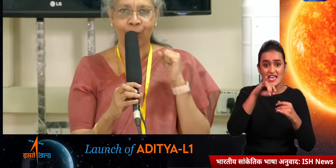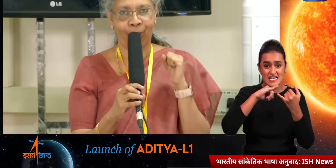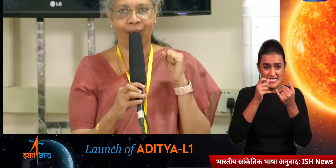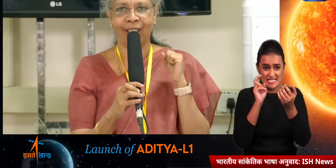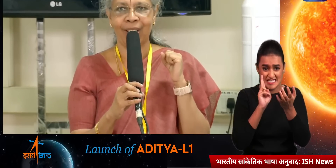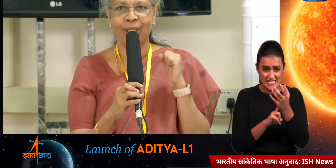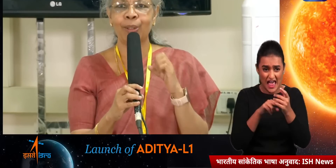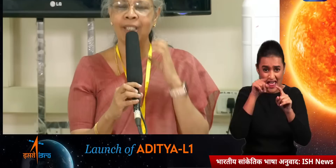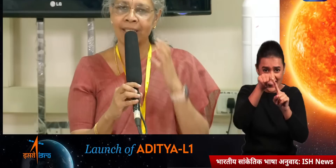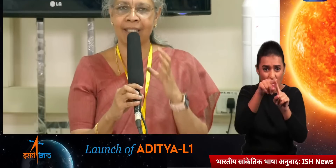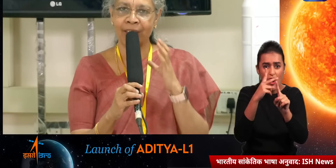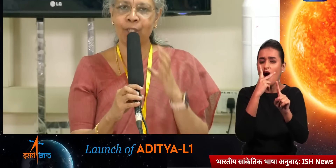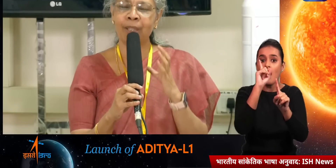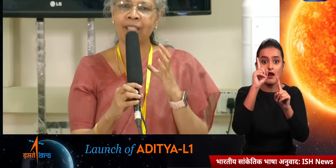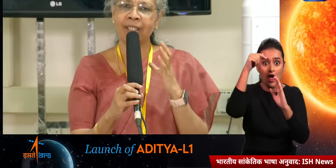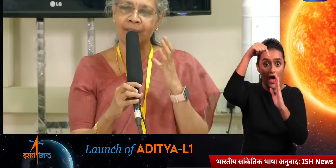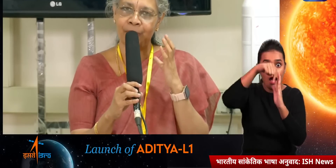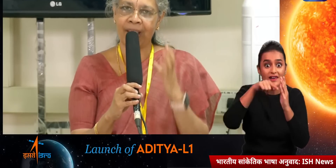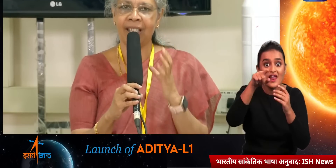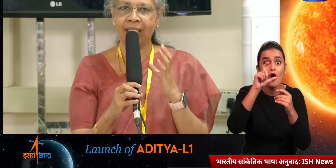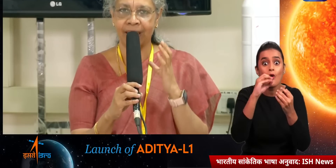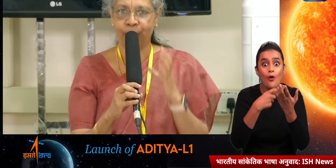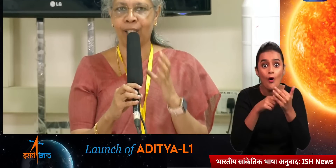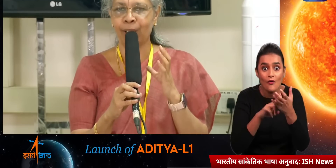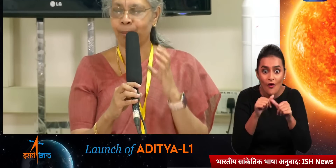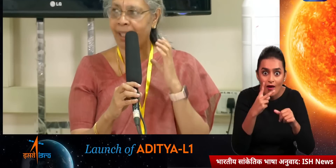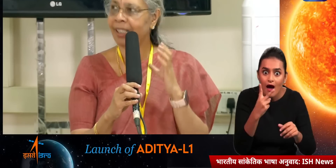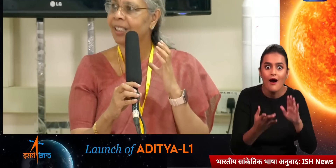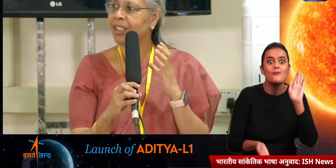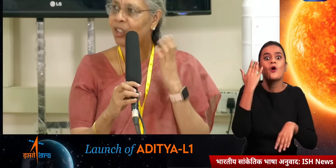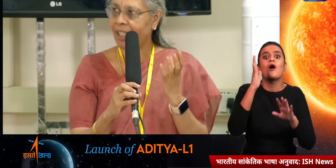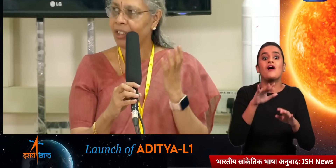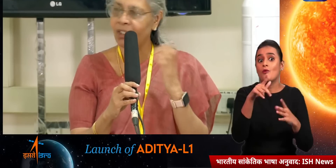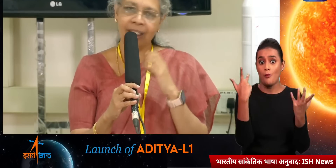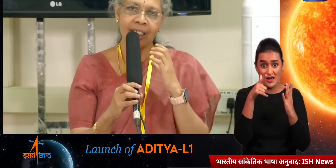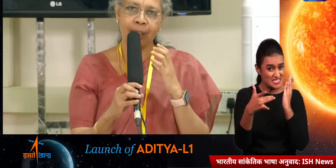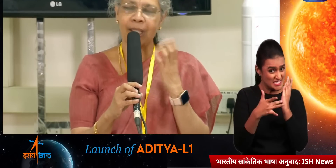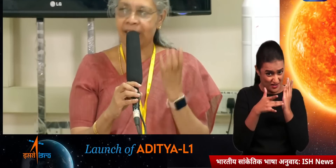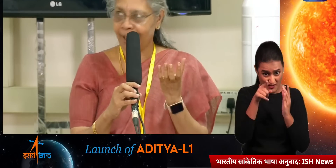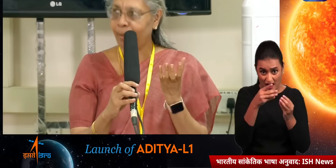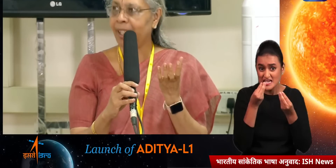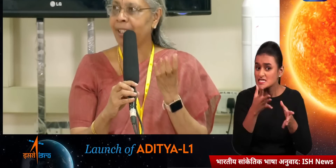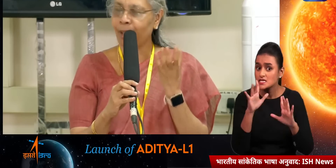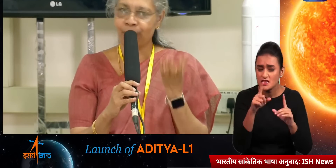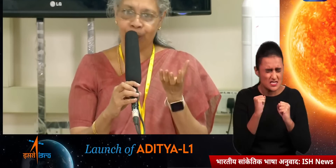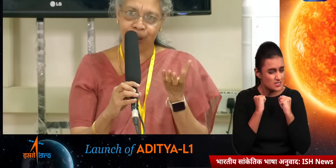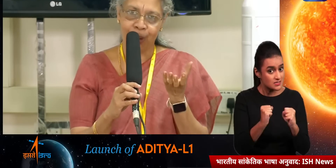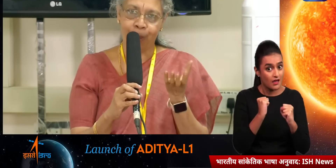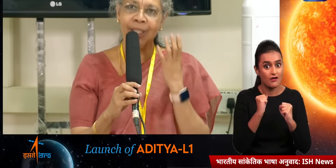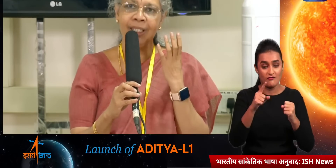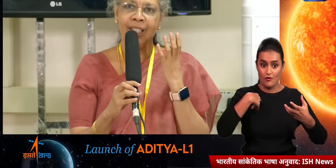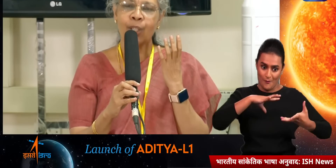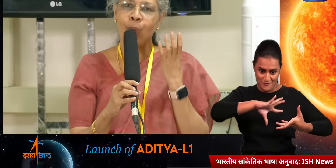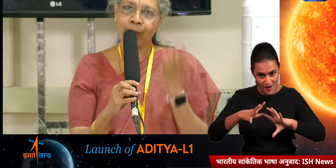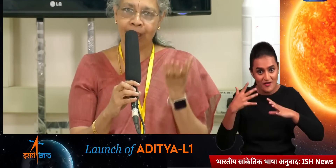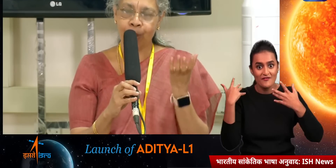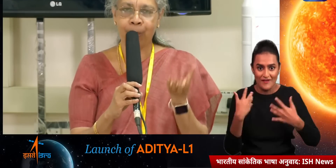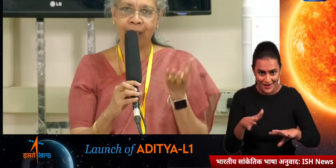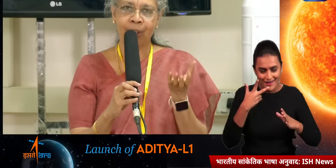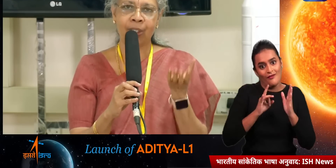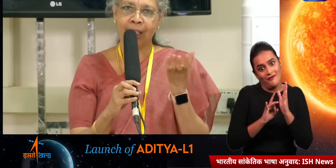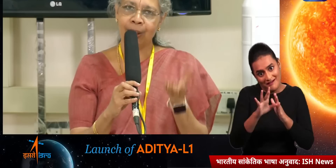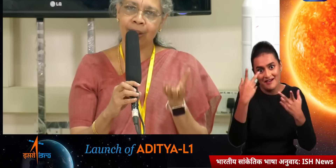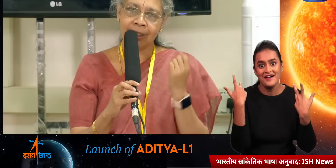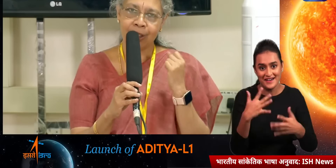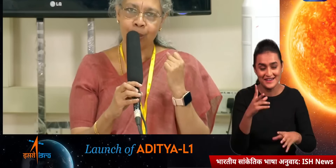see only the corona. So this instrument is very difficult to make, challenging, but it is made. Now it's going to the orbit. Now what we are